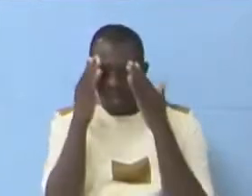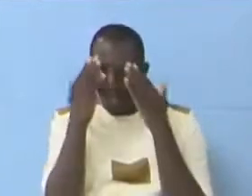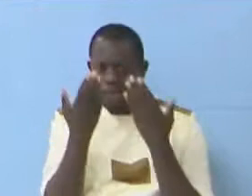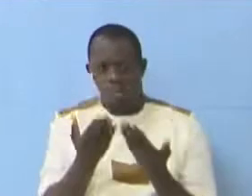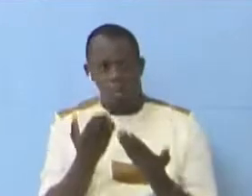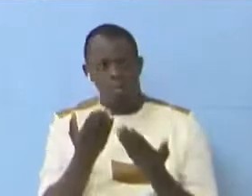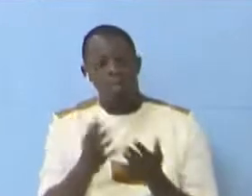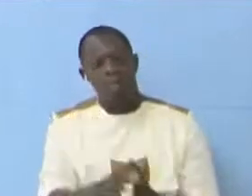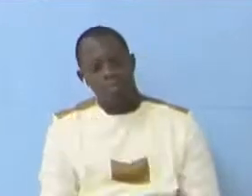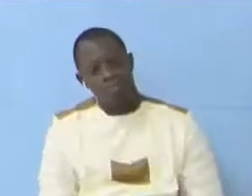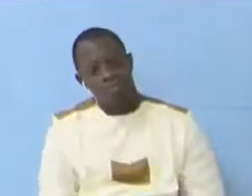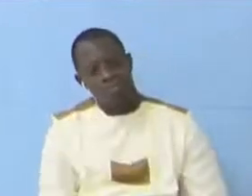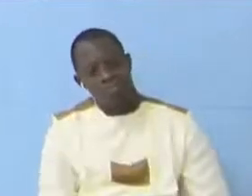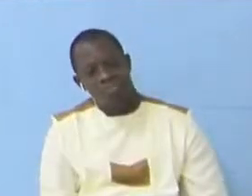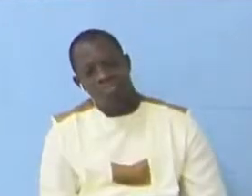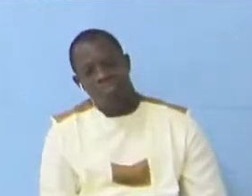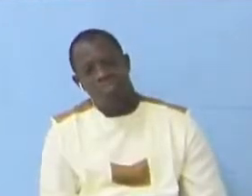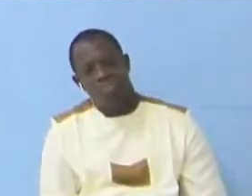proceed.